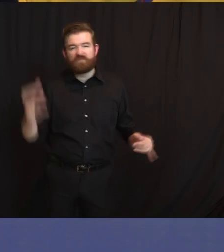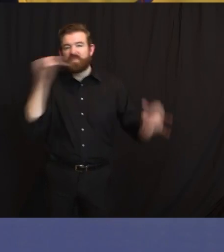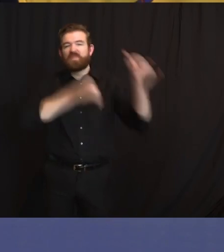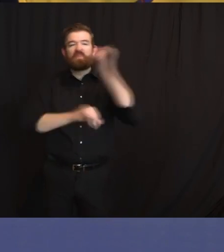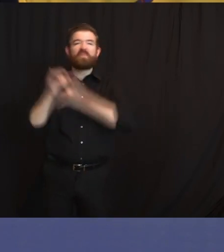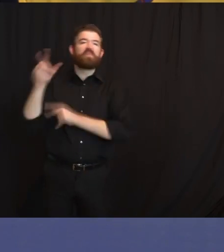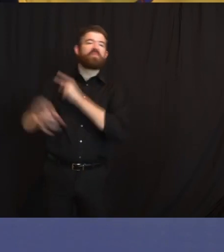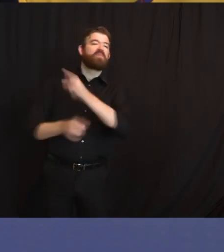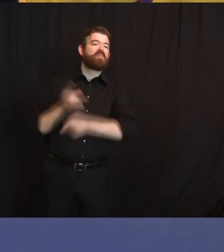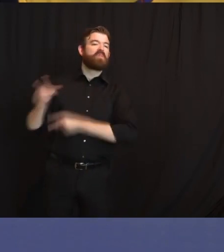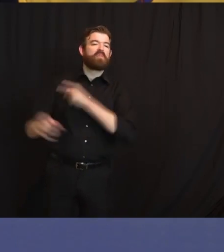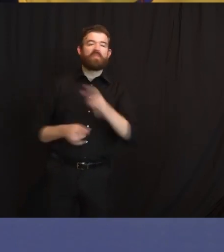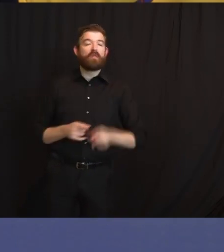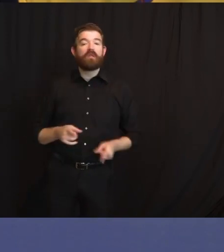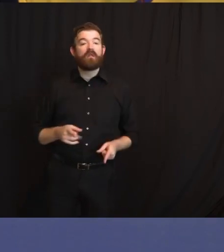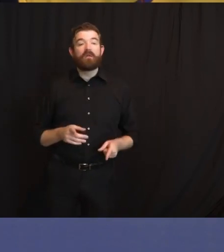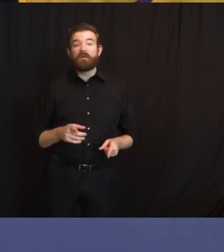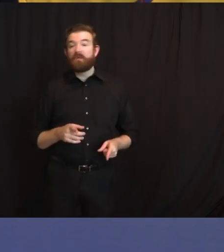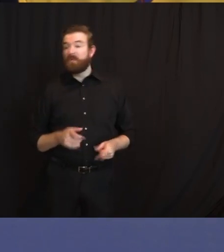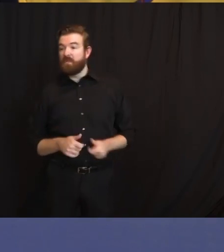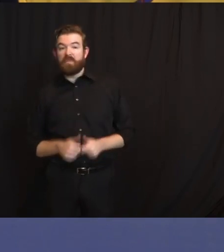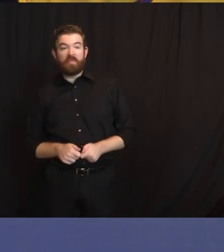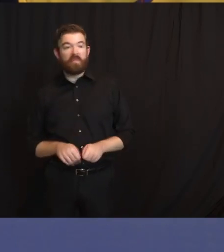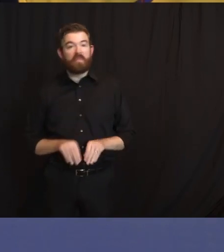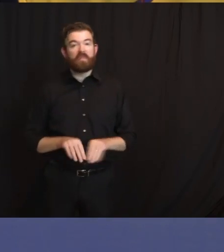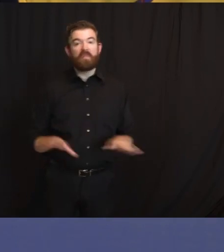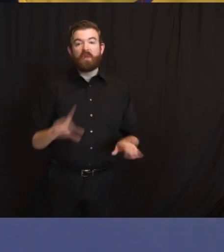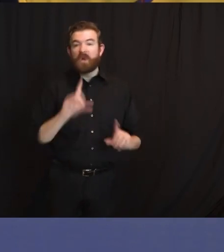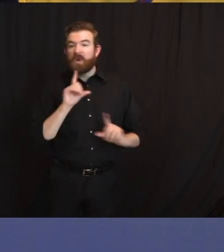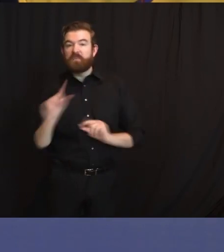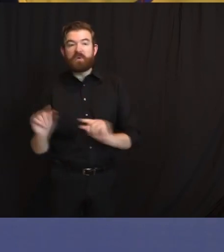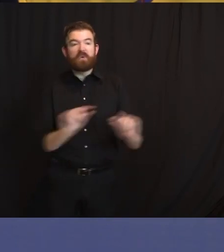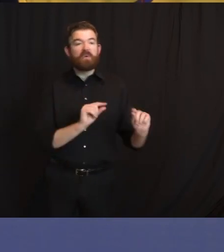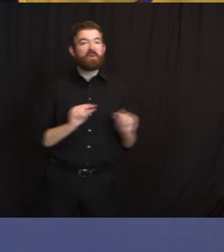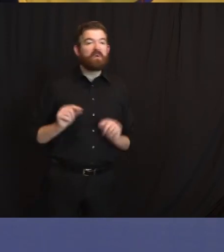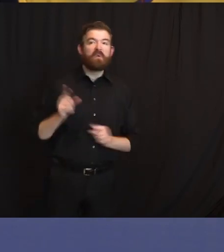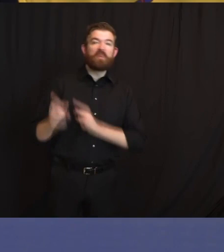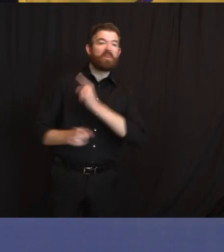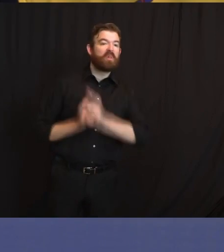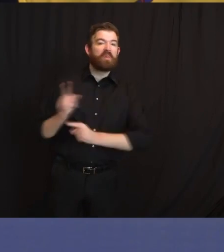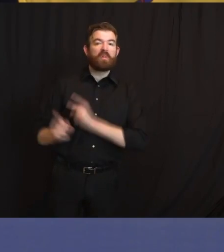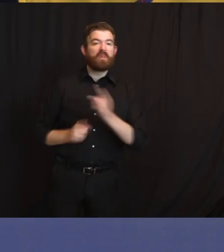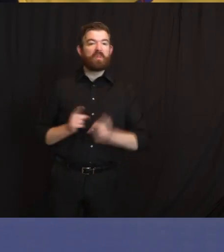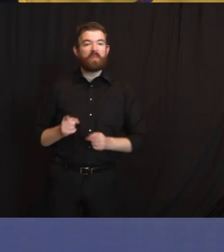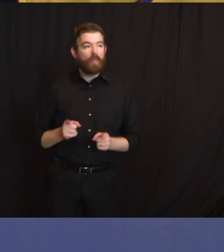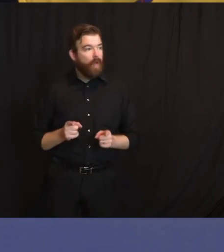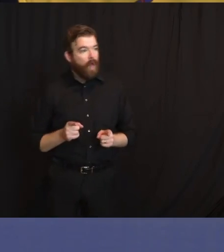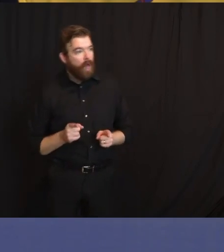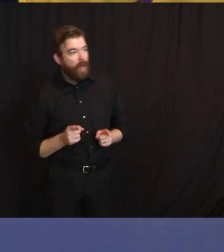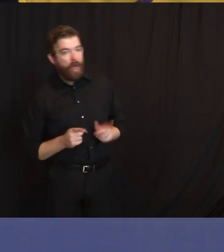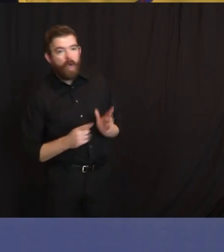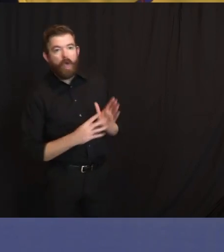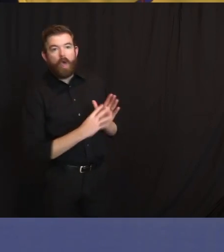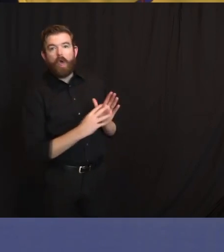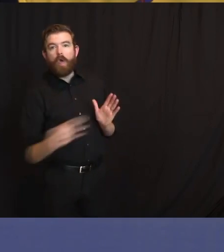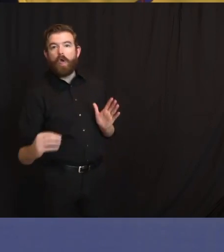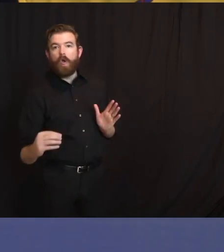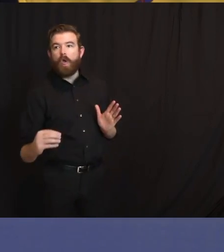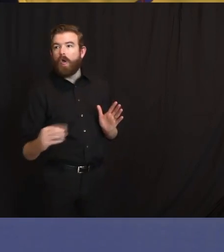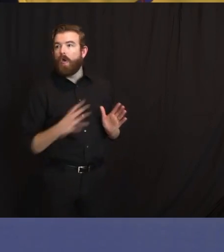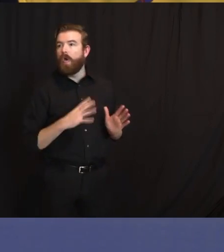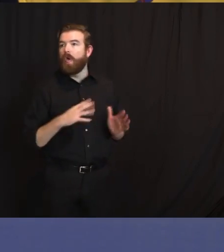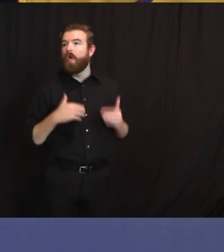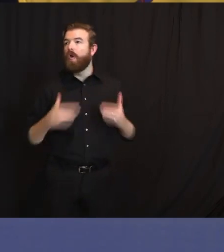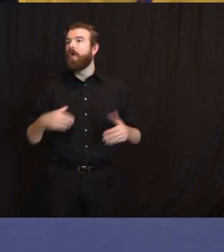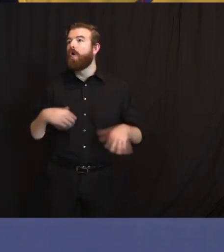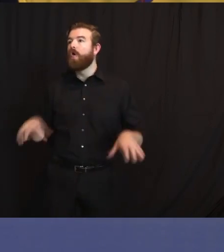consequence that somebody could get sick as a result, because that would be really bad and really stupid. So, Matt, thank